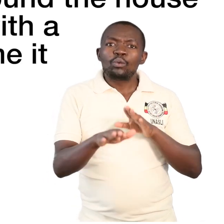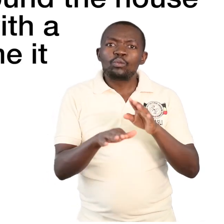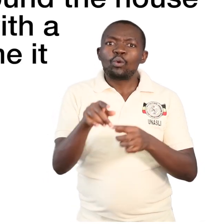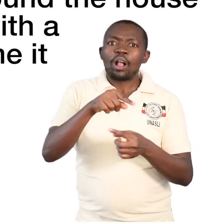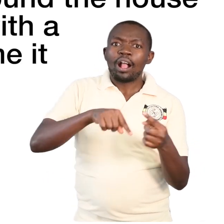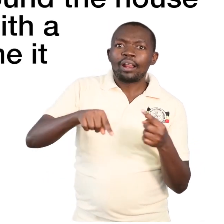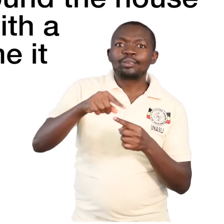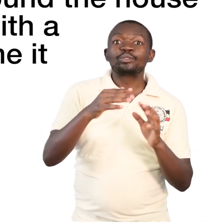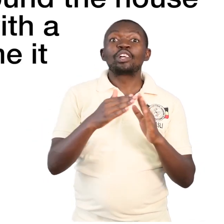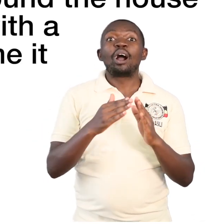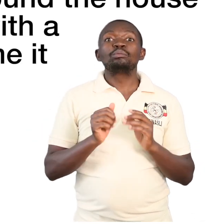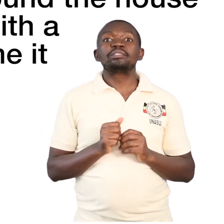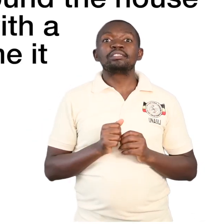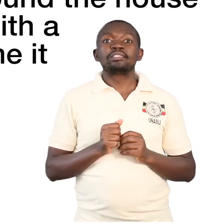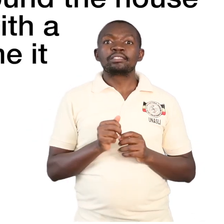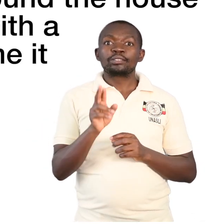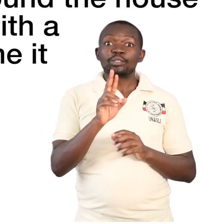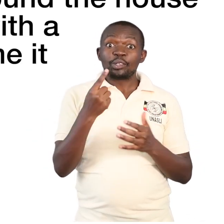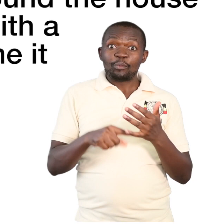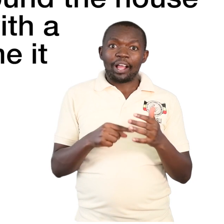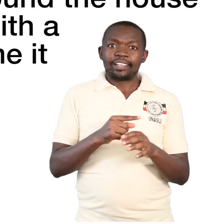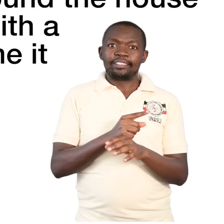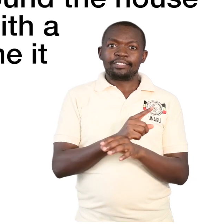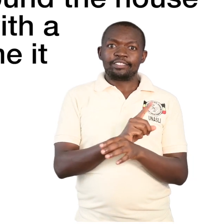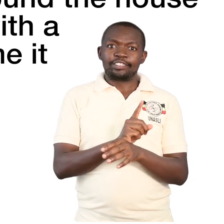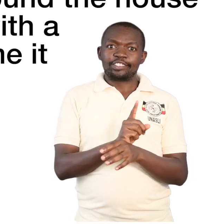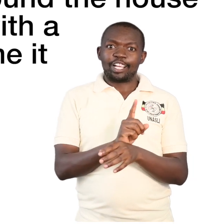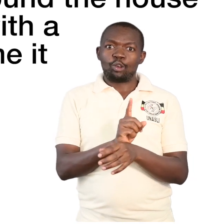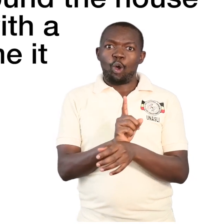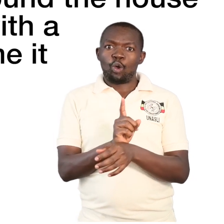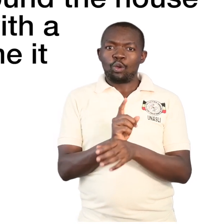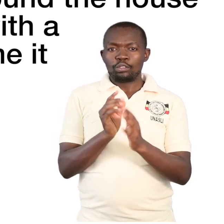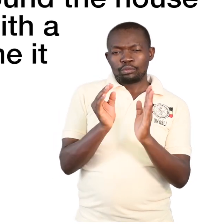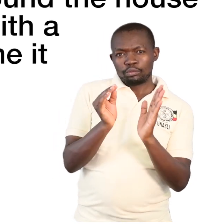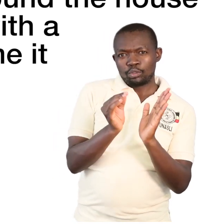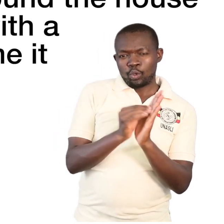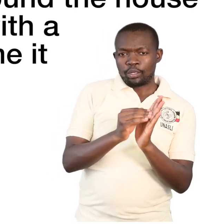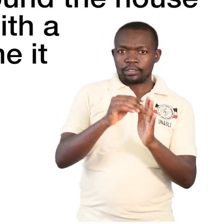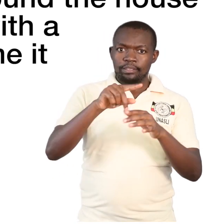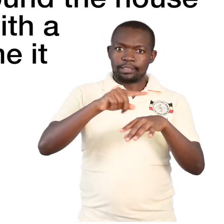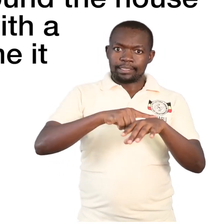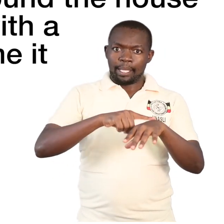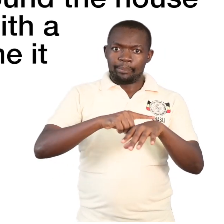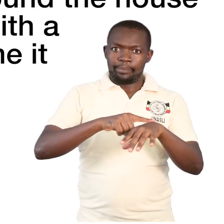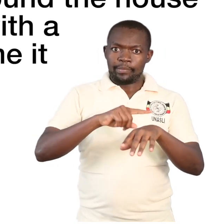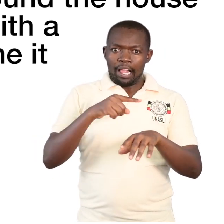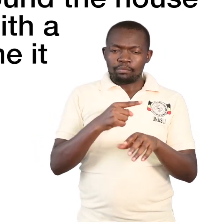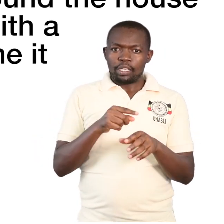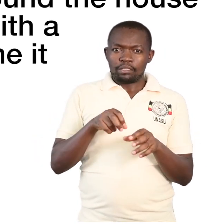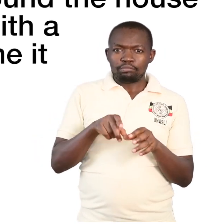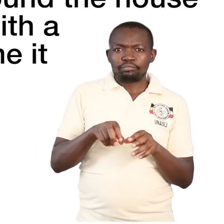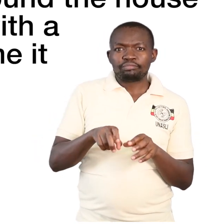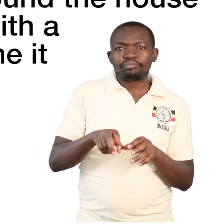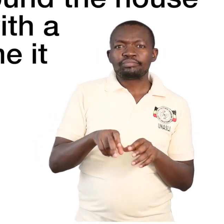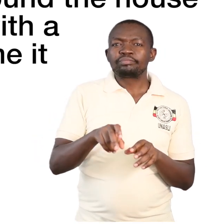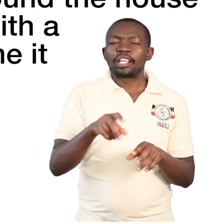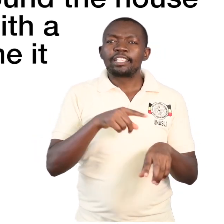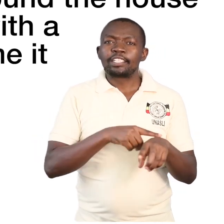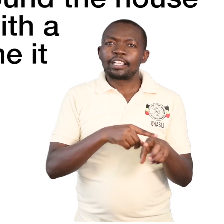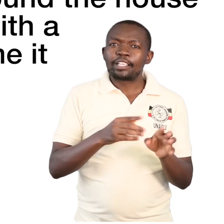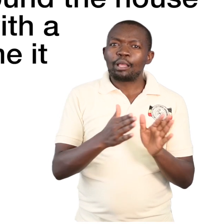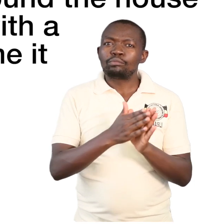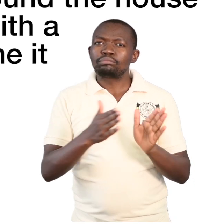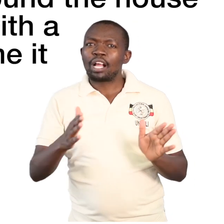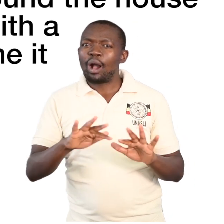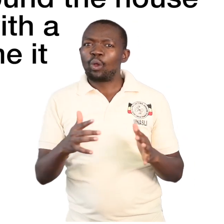house using the clock to note the time it will take you to go around the house.